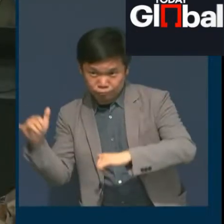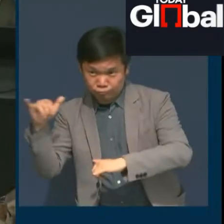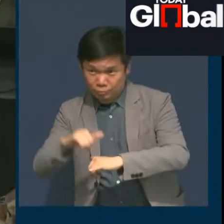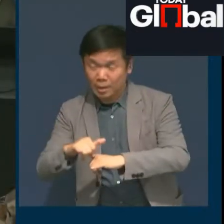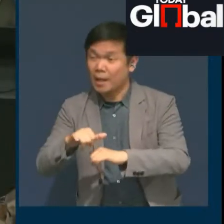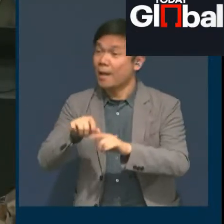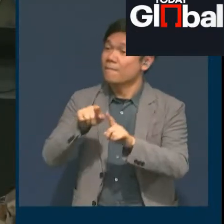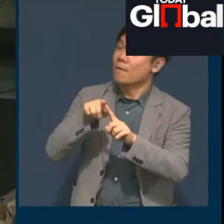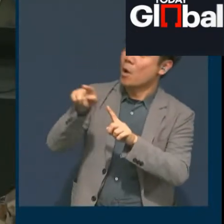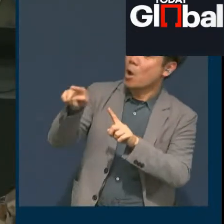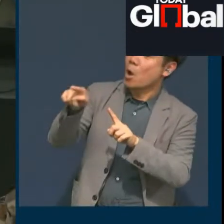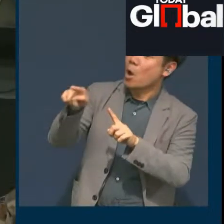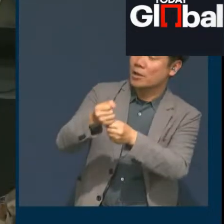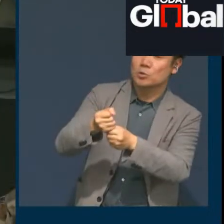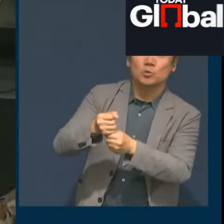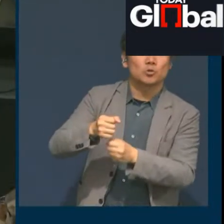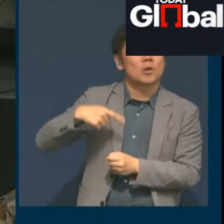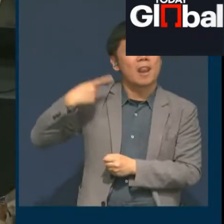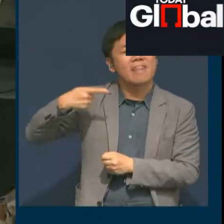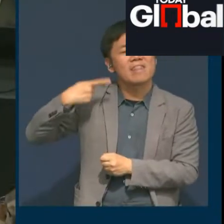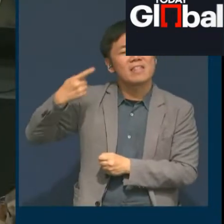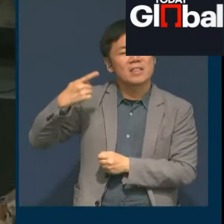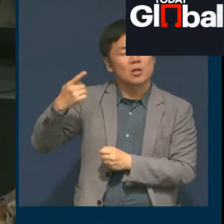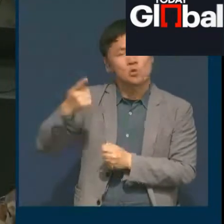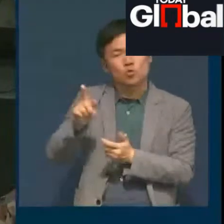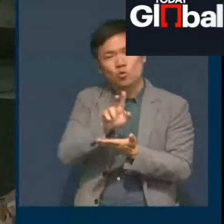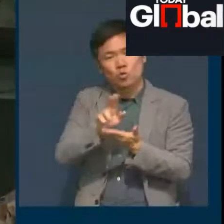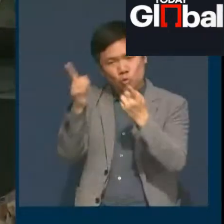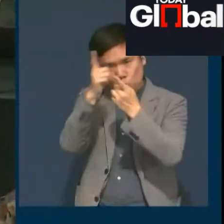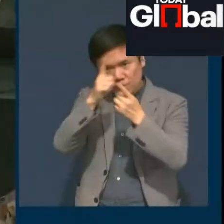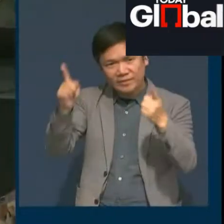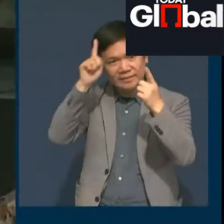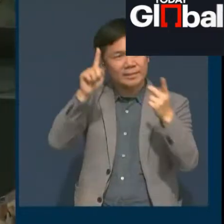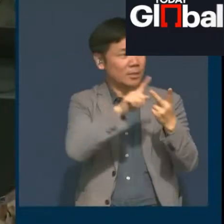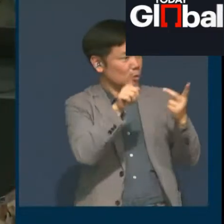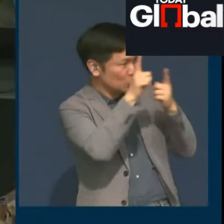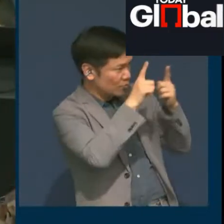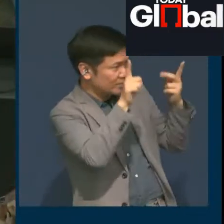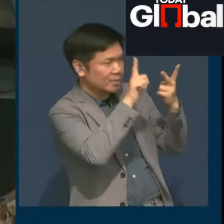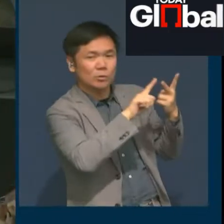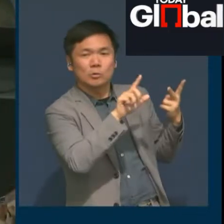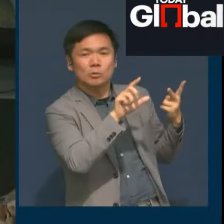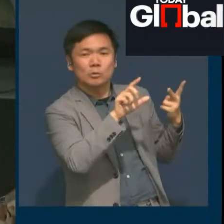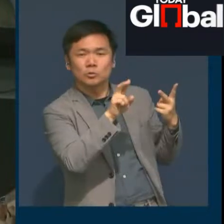universities of London and the University of Sorbonne.